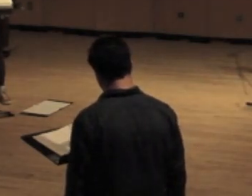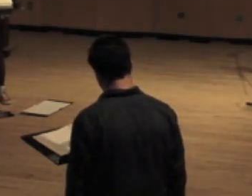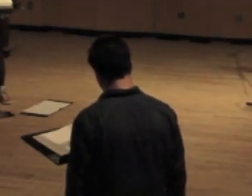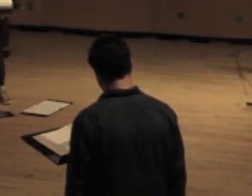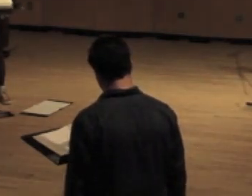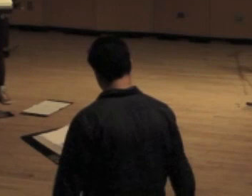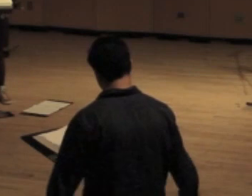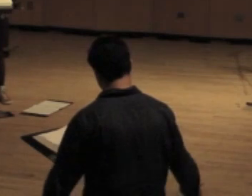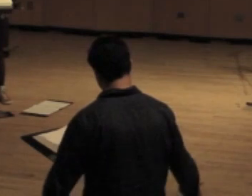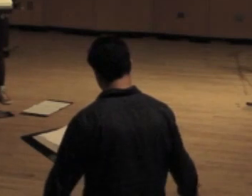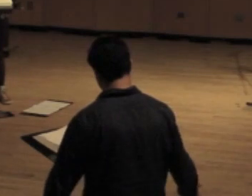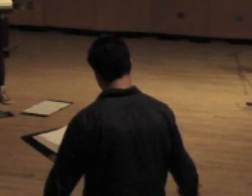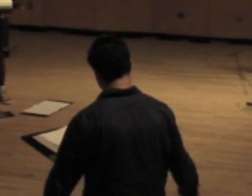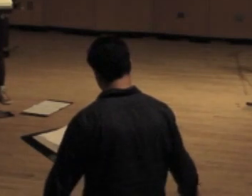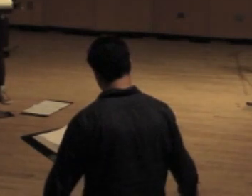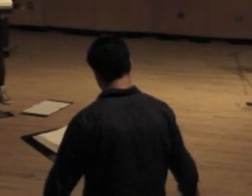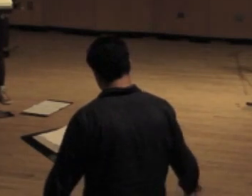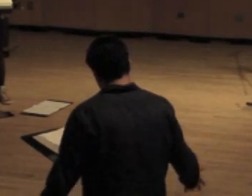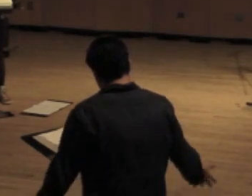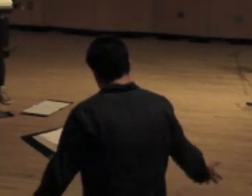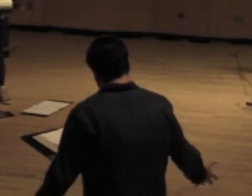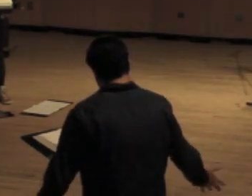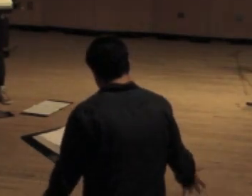P you don't